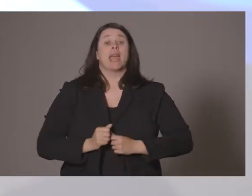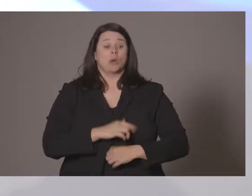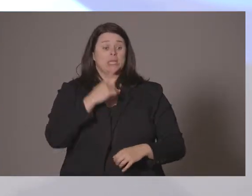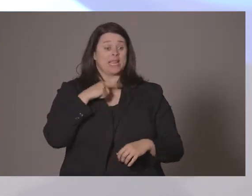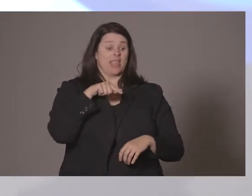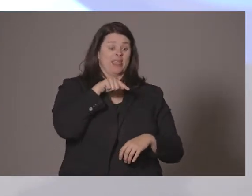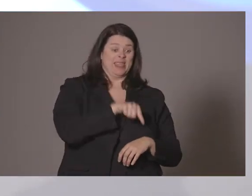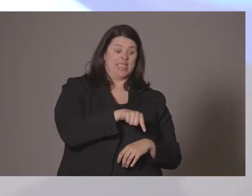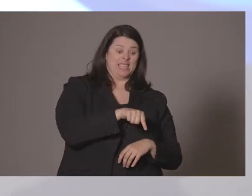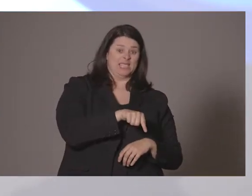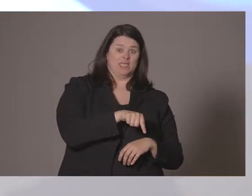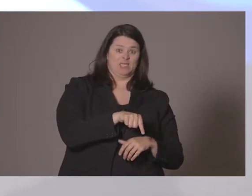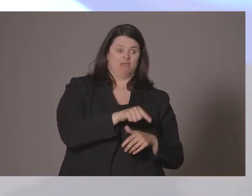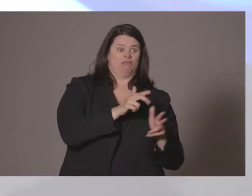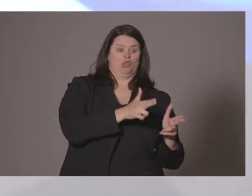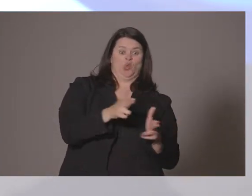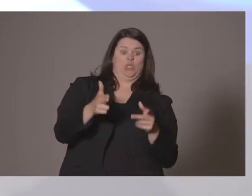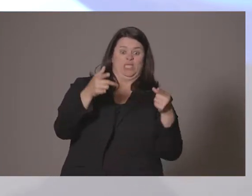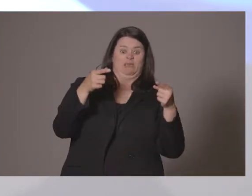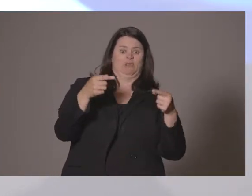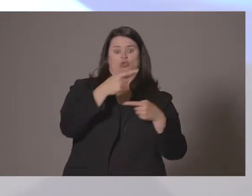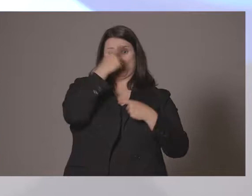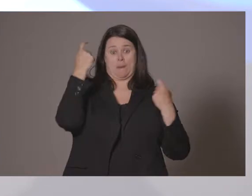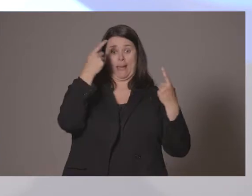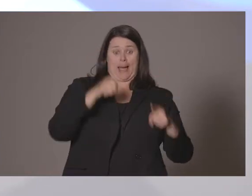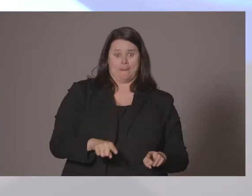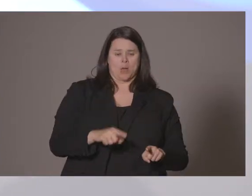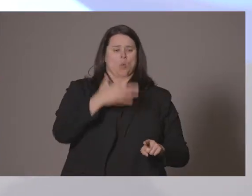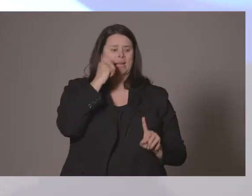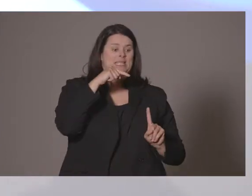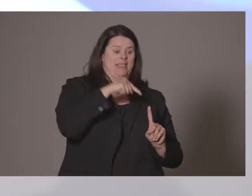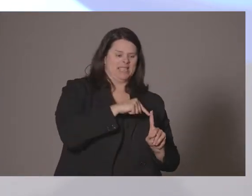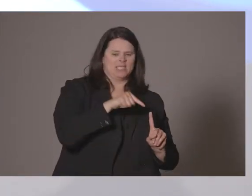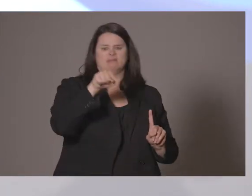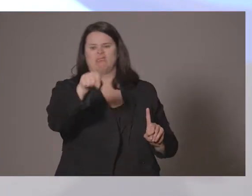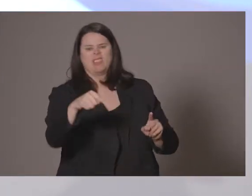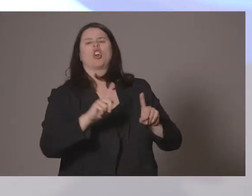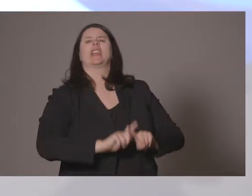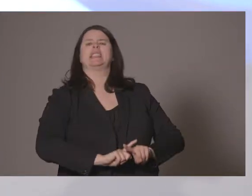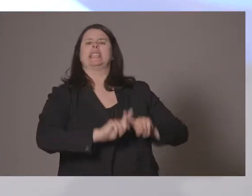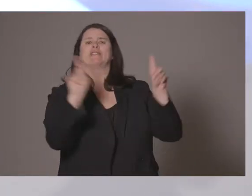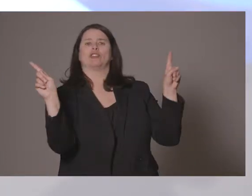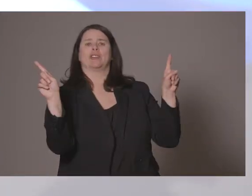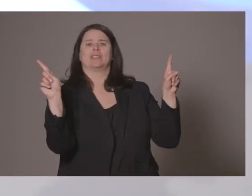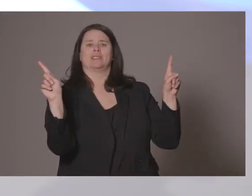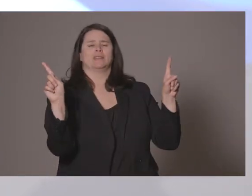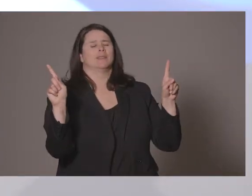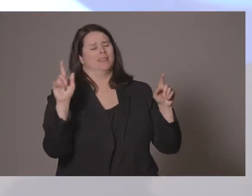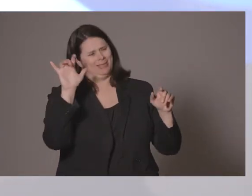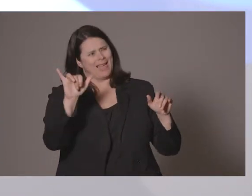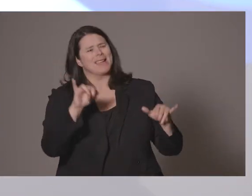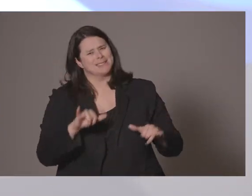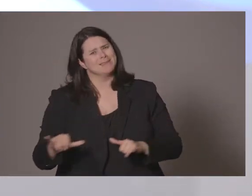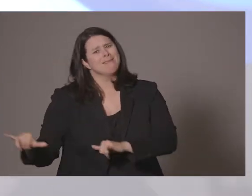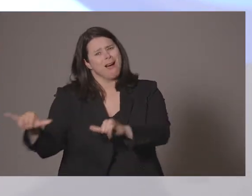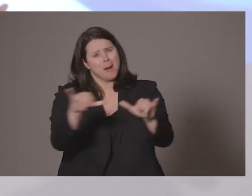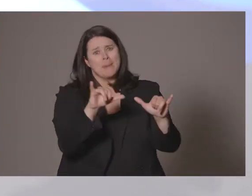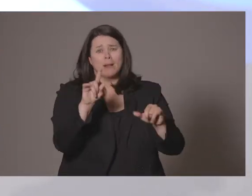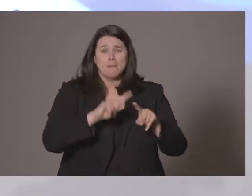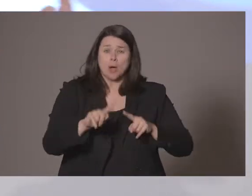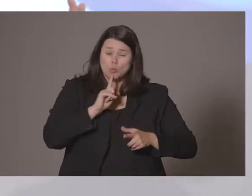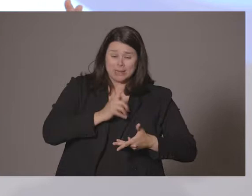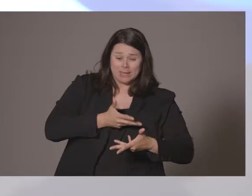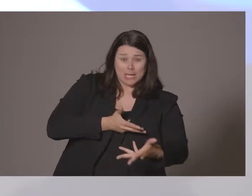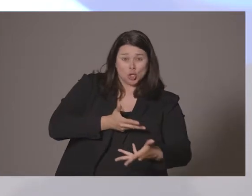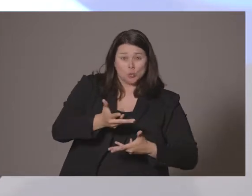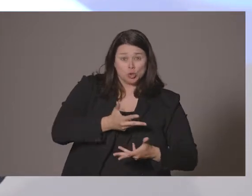said relationship across difference earlier. Trauma across difference is very common, but